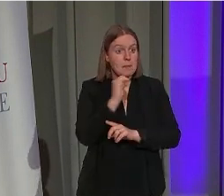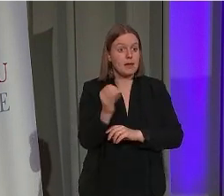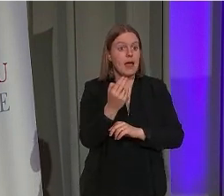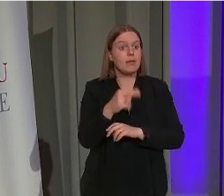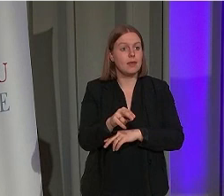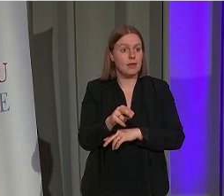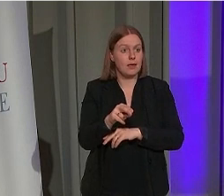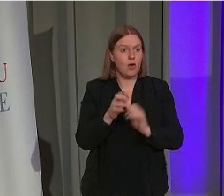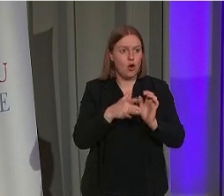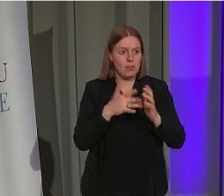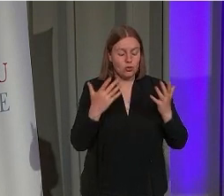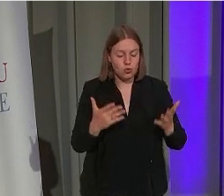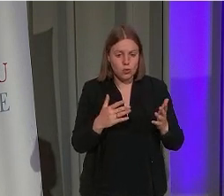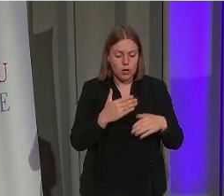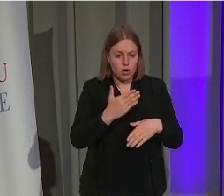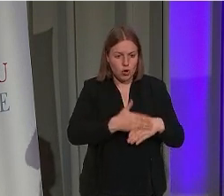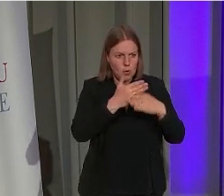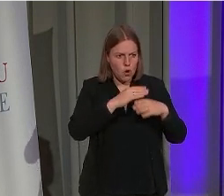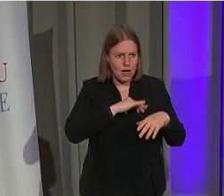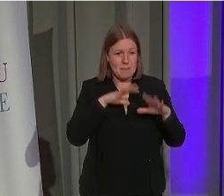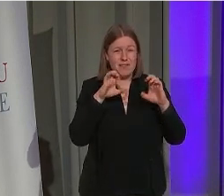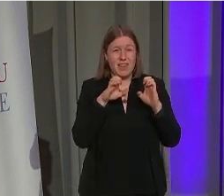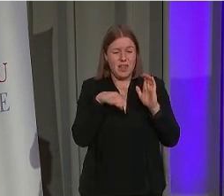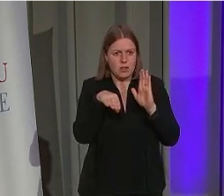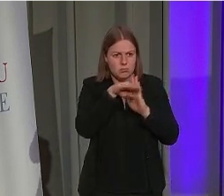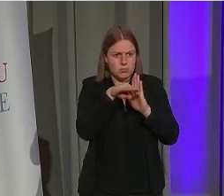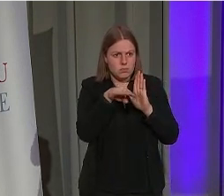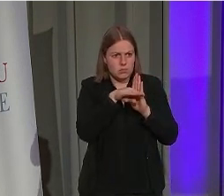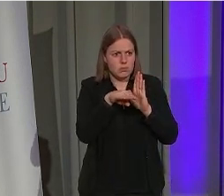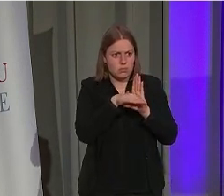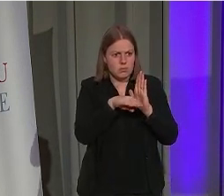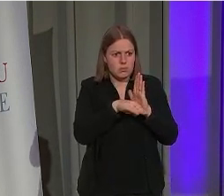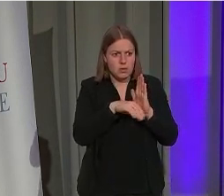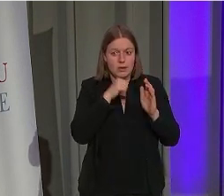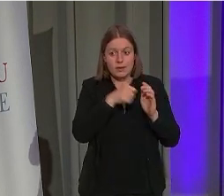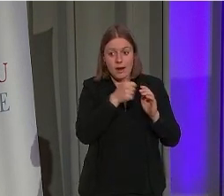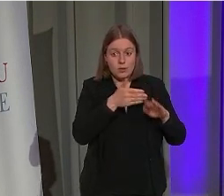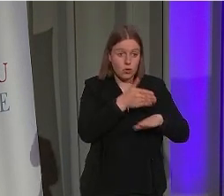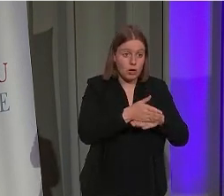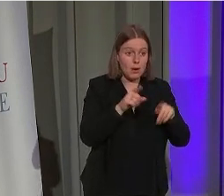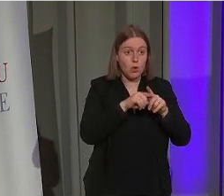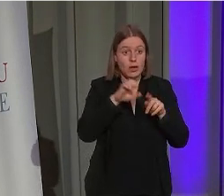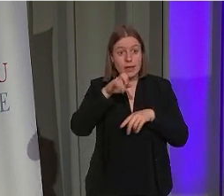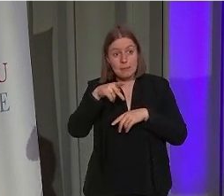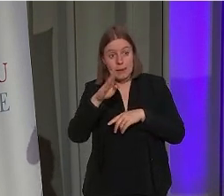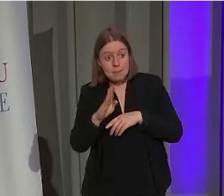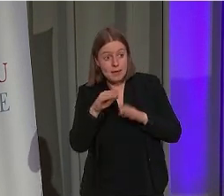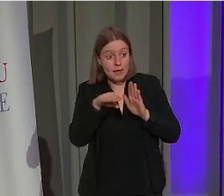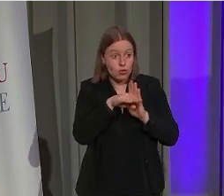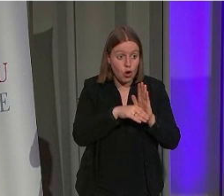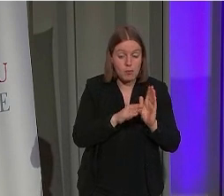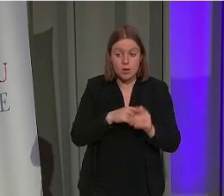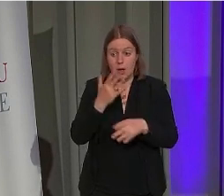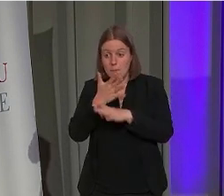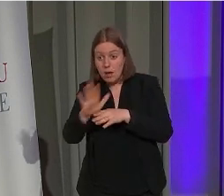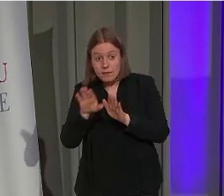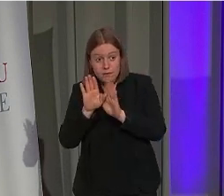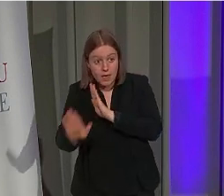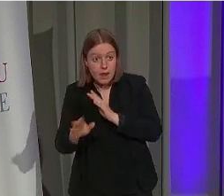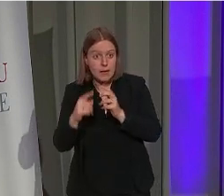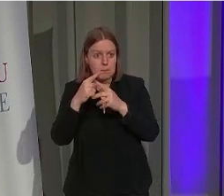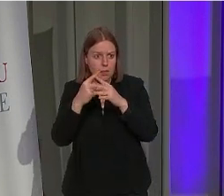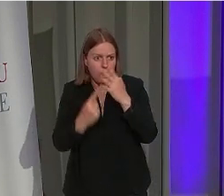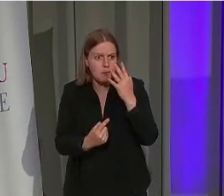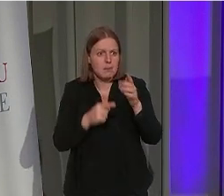that it was intended to have. Buildings need to comply with a lot of requirements today regarding